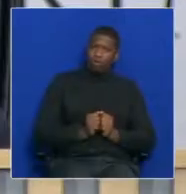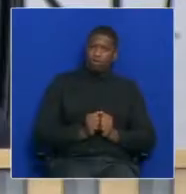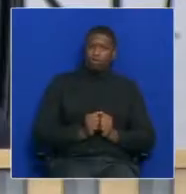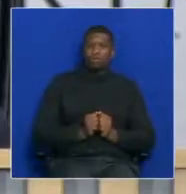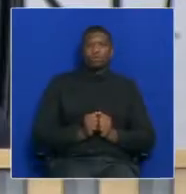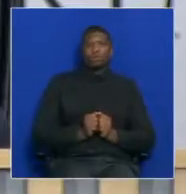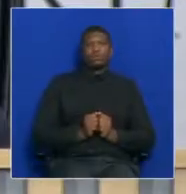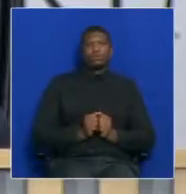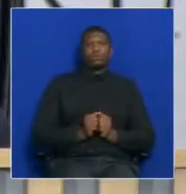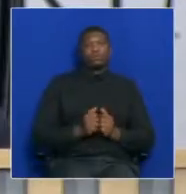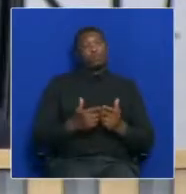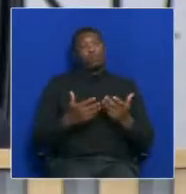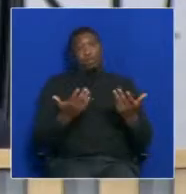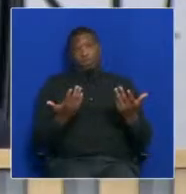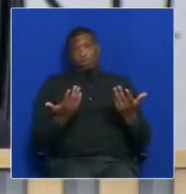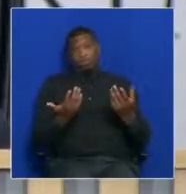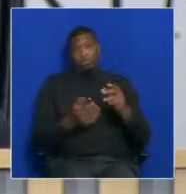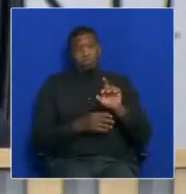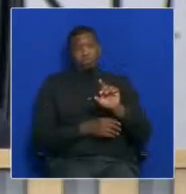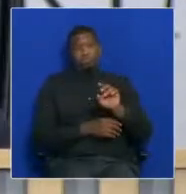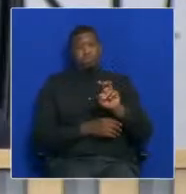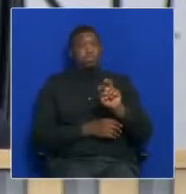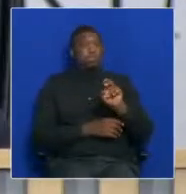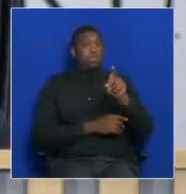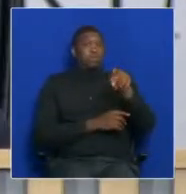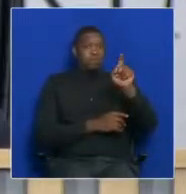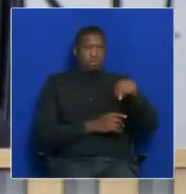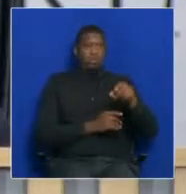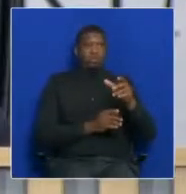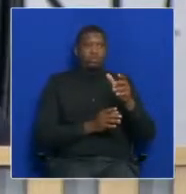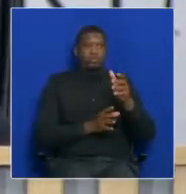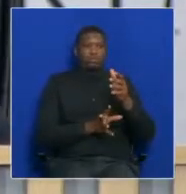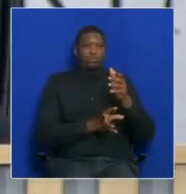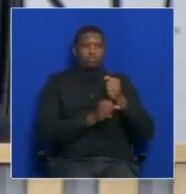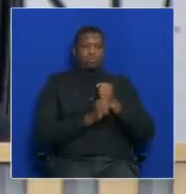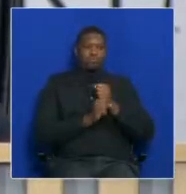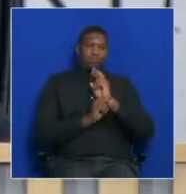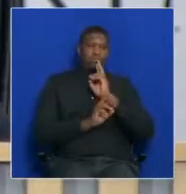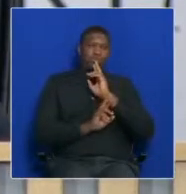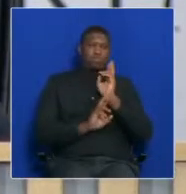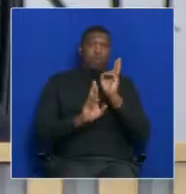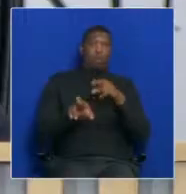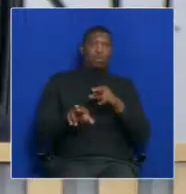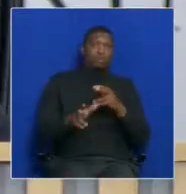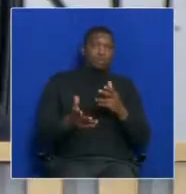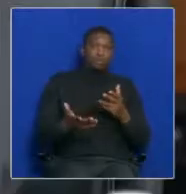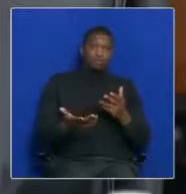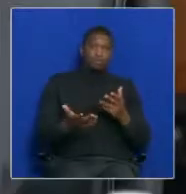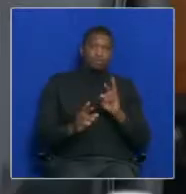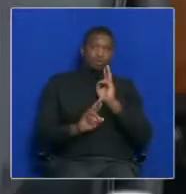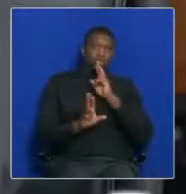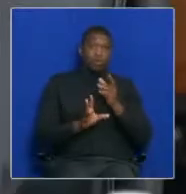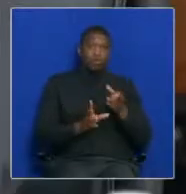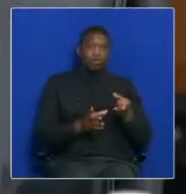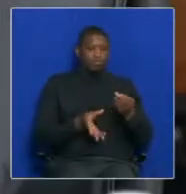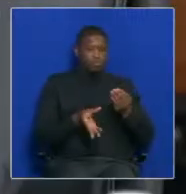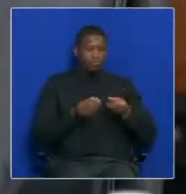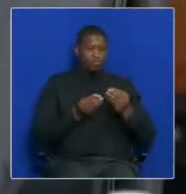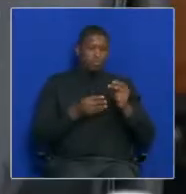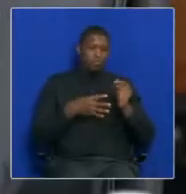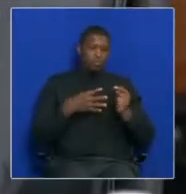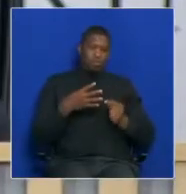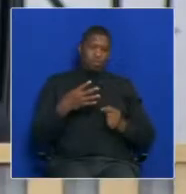Obviously, there should be reports that go to the NDPP. And the reports would come from the